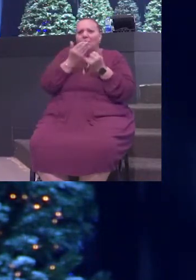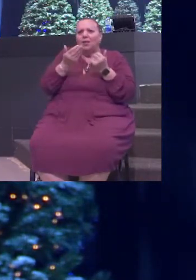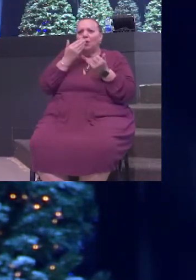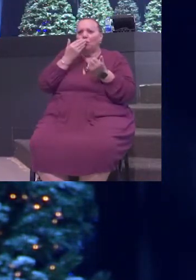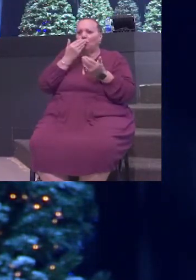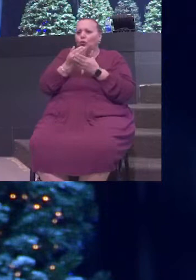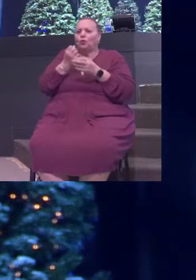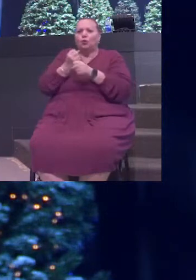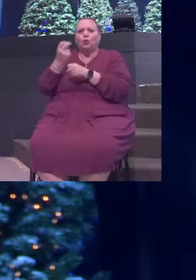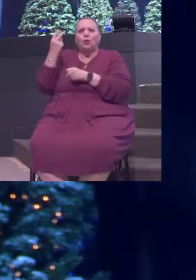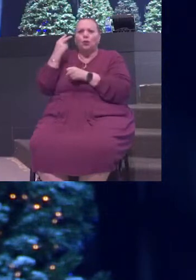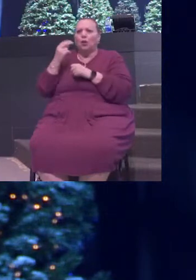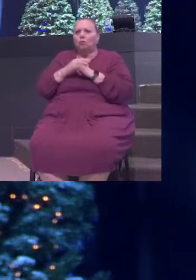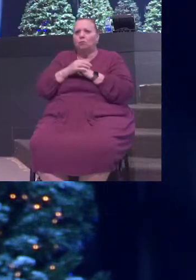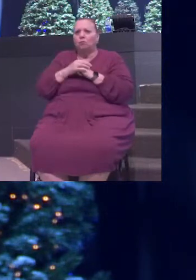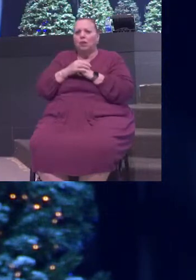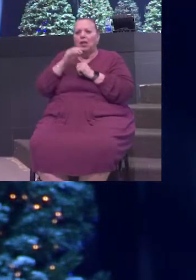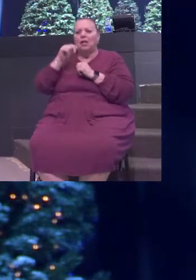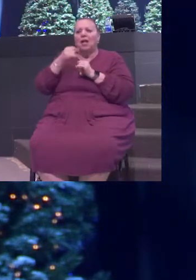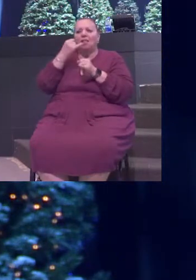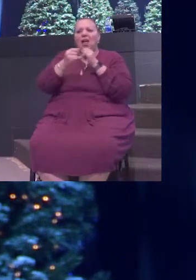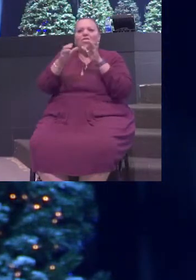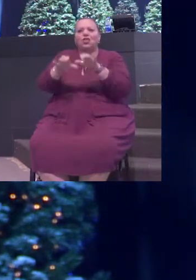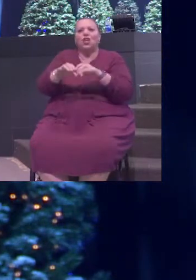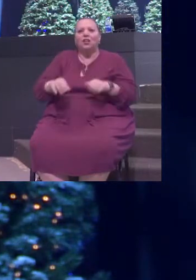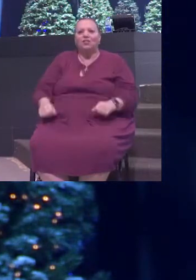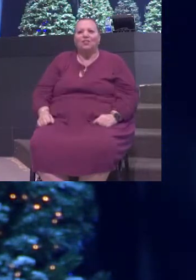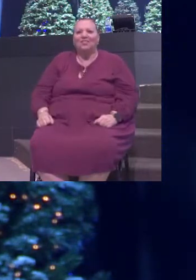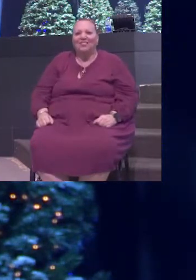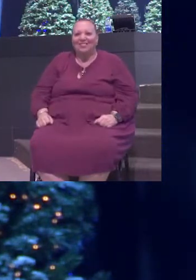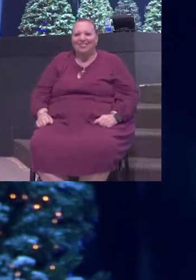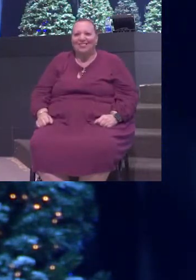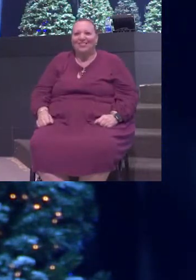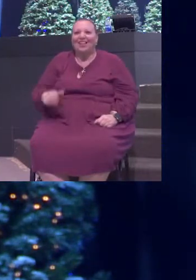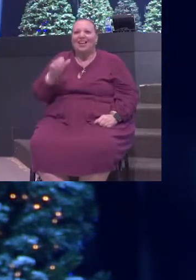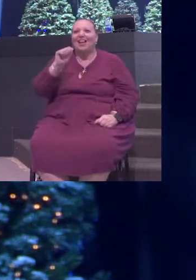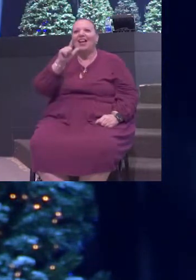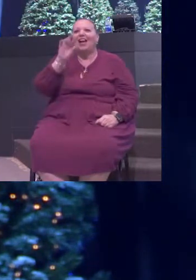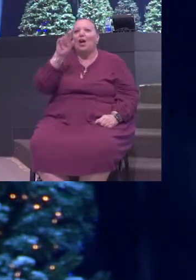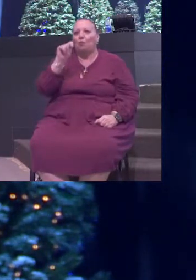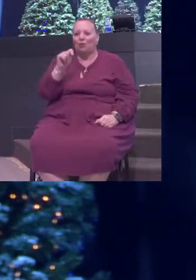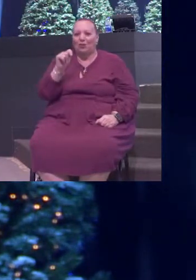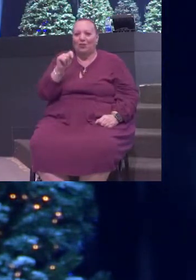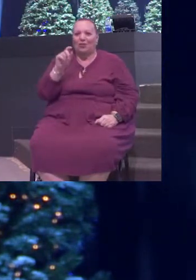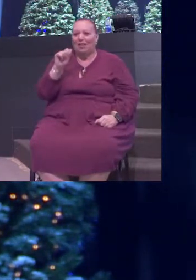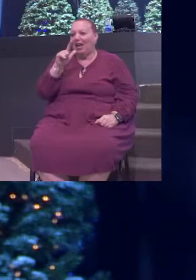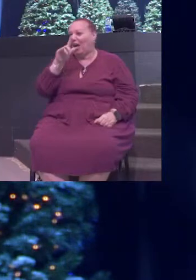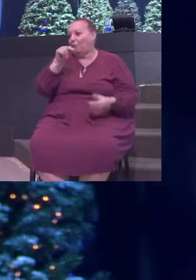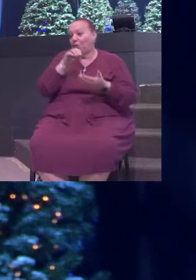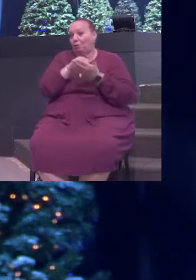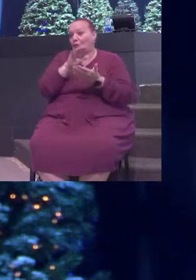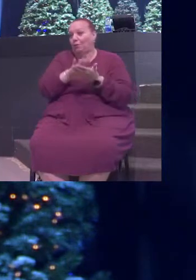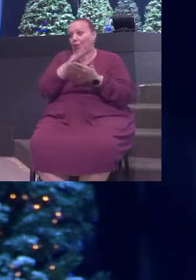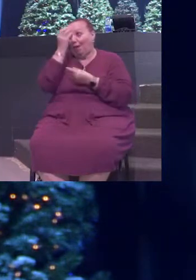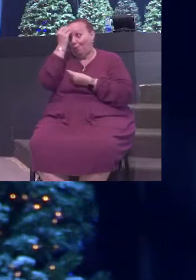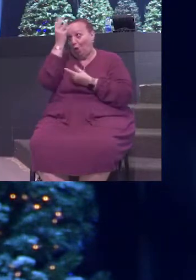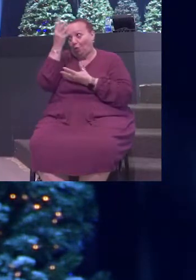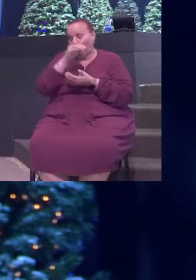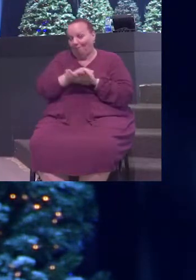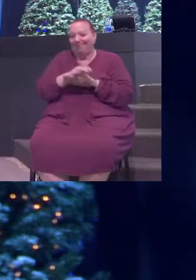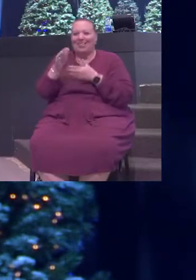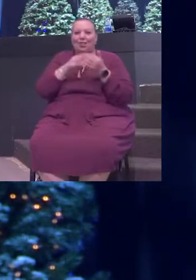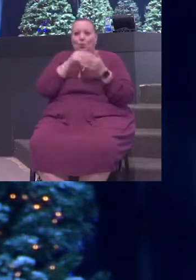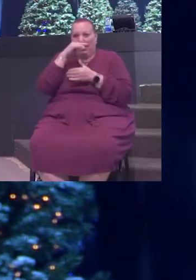the year before that. This is your last chance." Albert. Albert's putting Santa on notice, evidently.